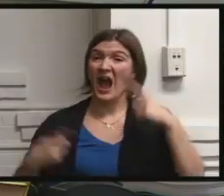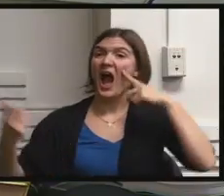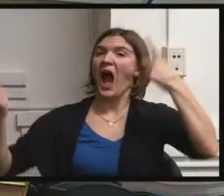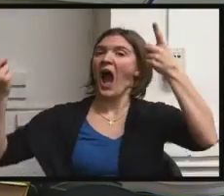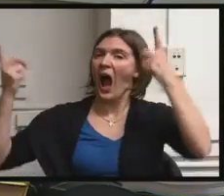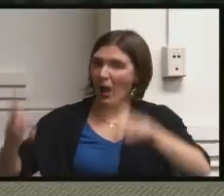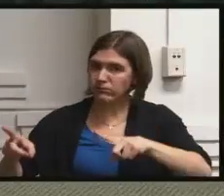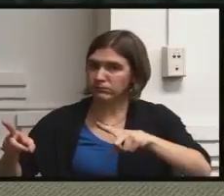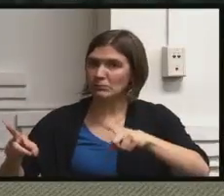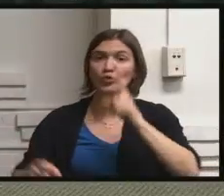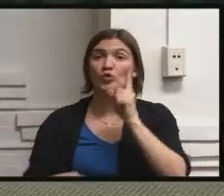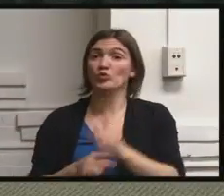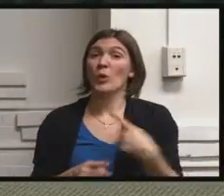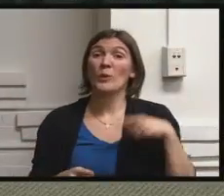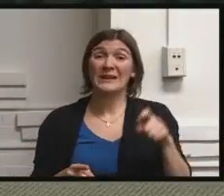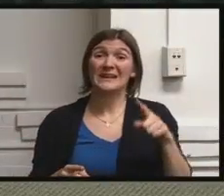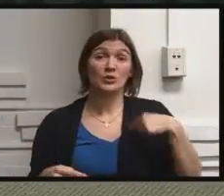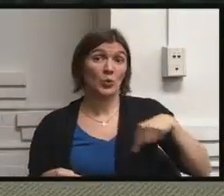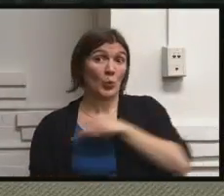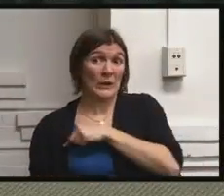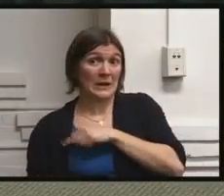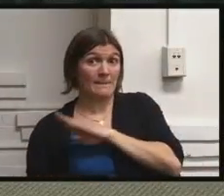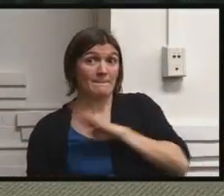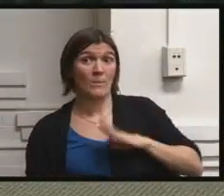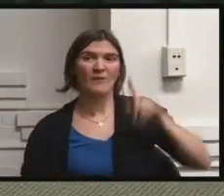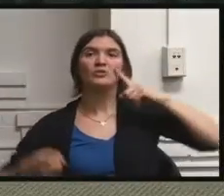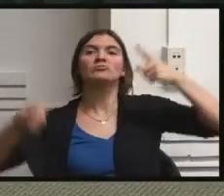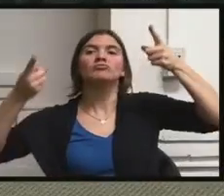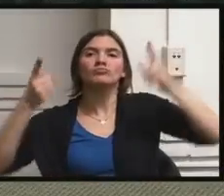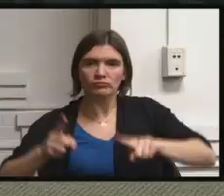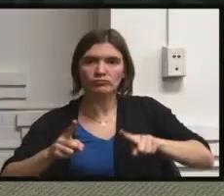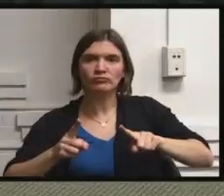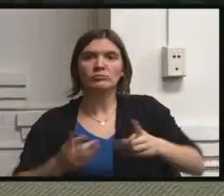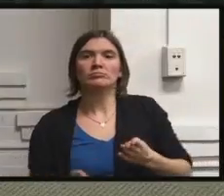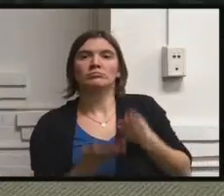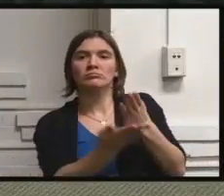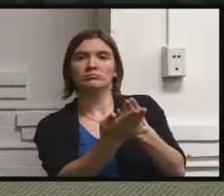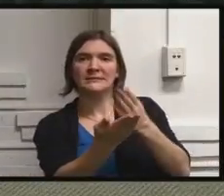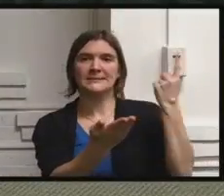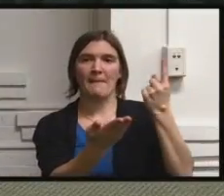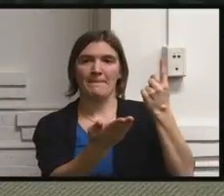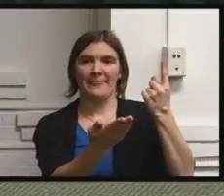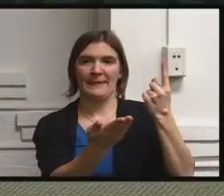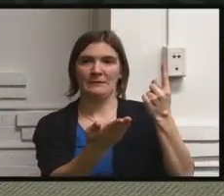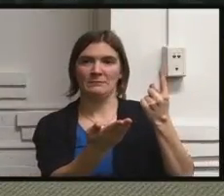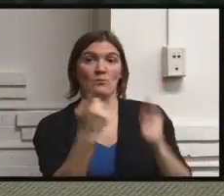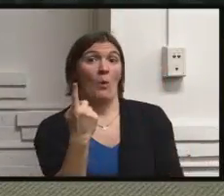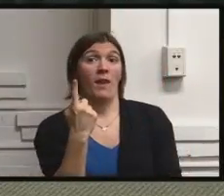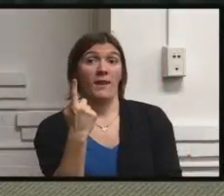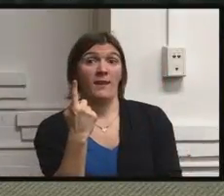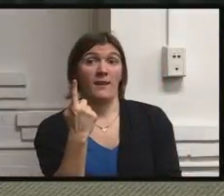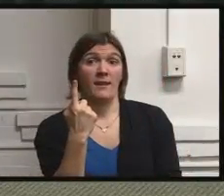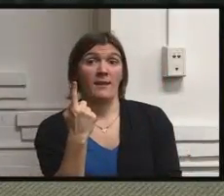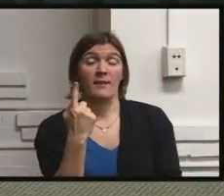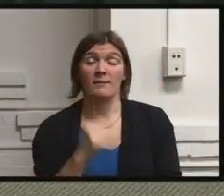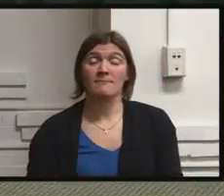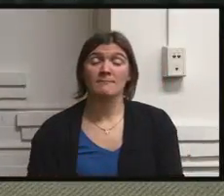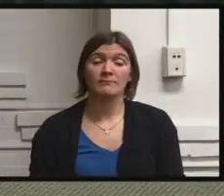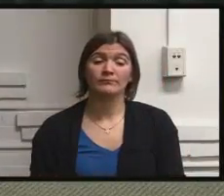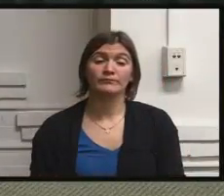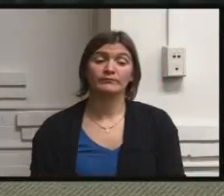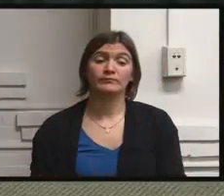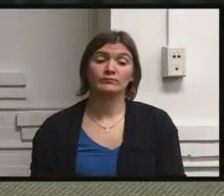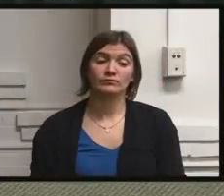absolutely agree that we have to come up with a consensus of what we feel as a board is the right decision.